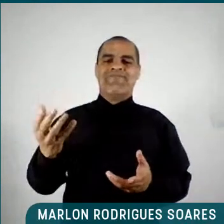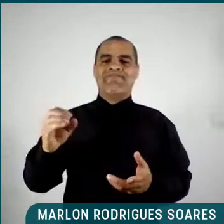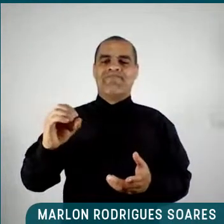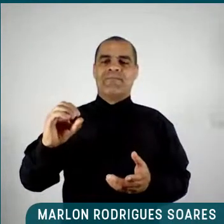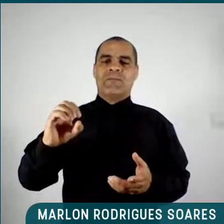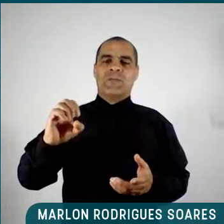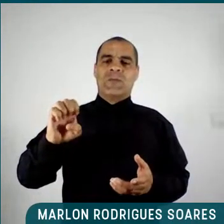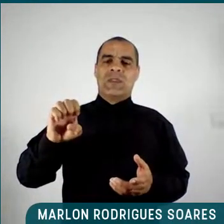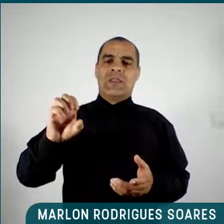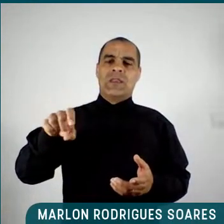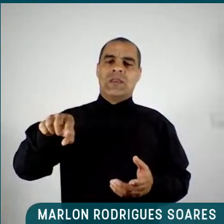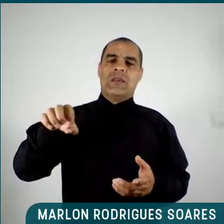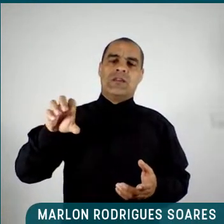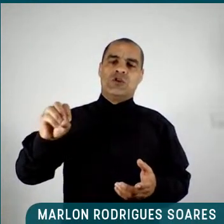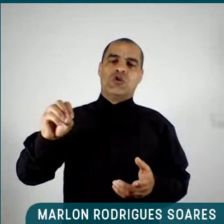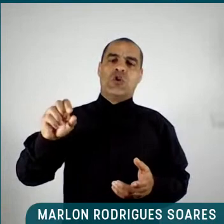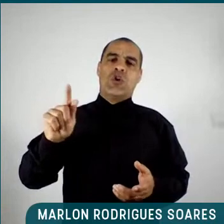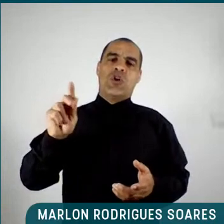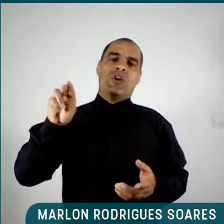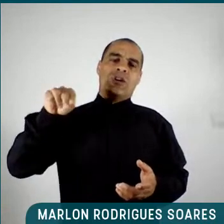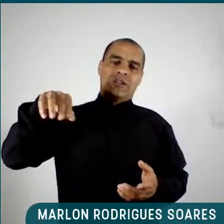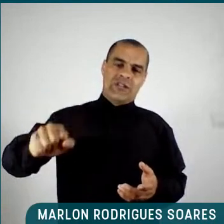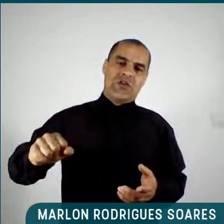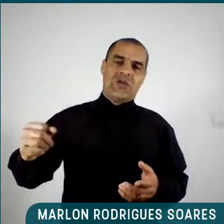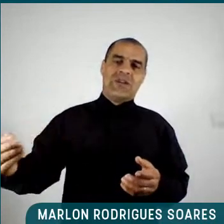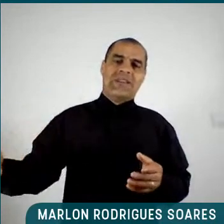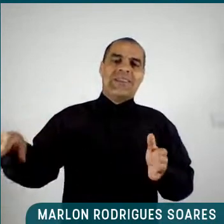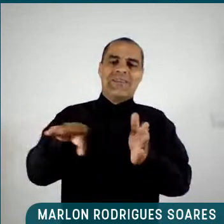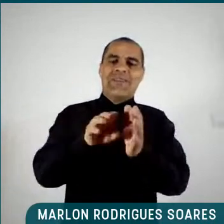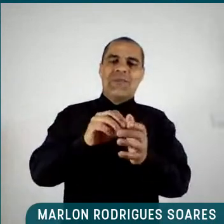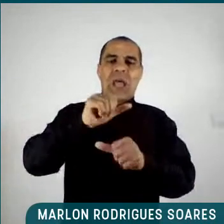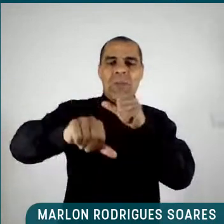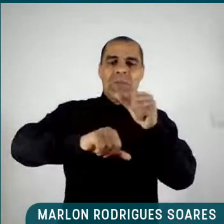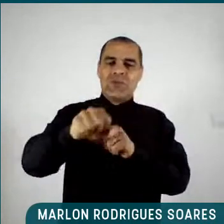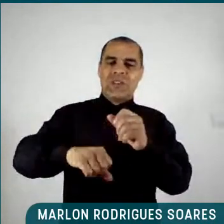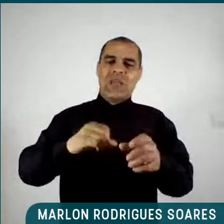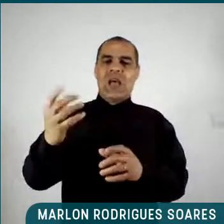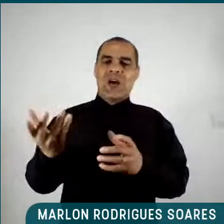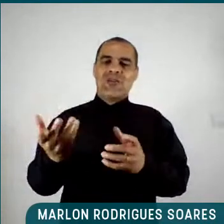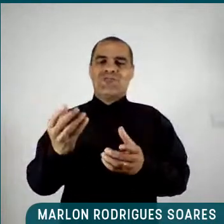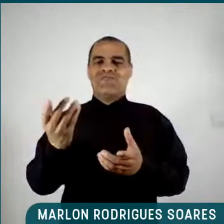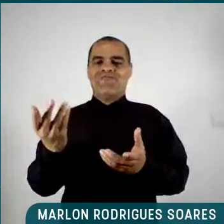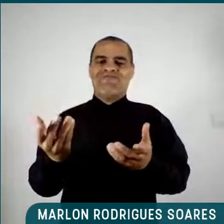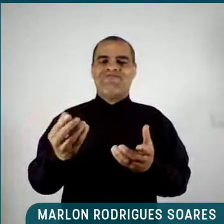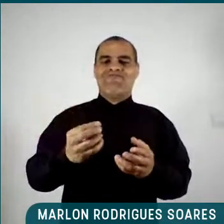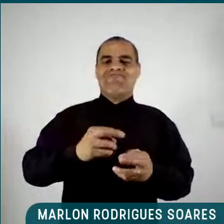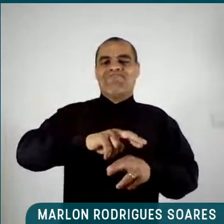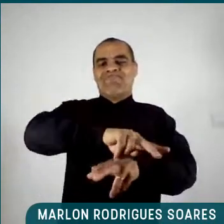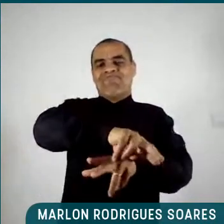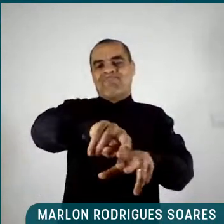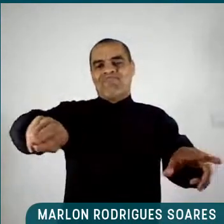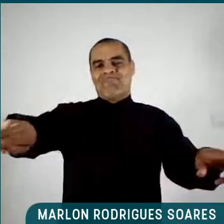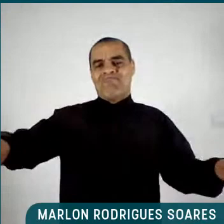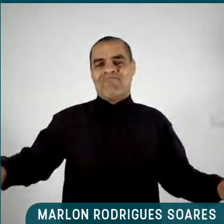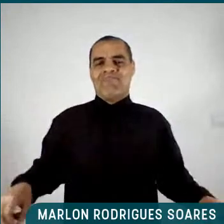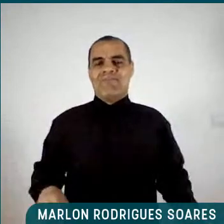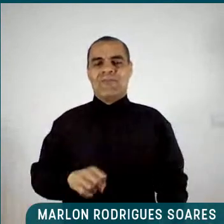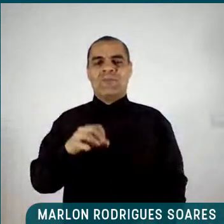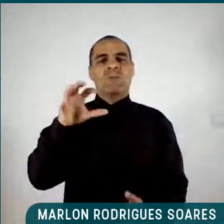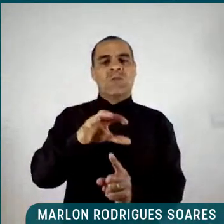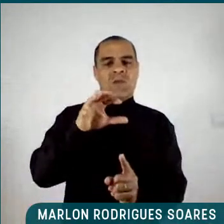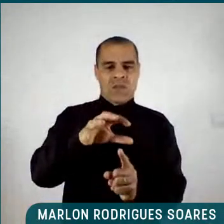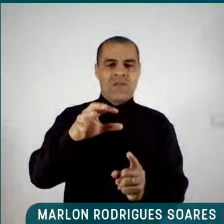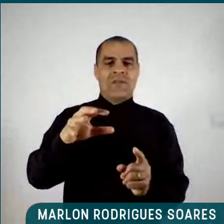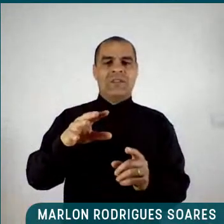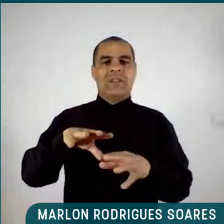one, algo que the vem para pandemic, mudar uma conjuntura e a partir and we daí talk about this as something that changes a Então, framework a